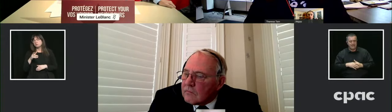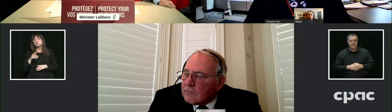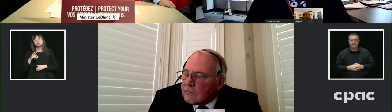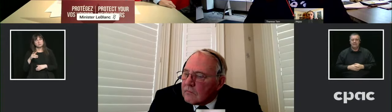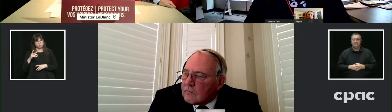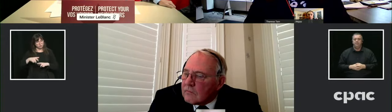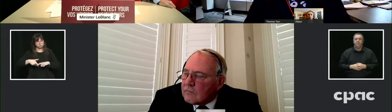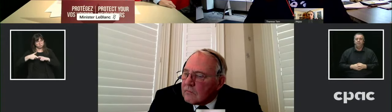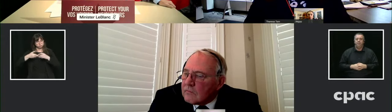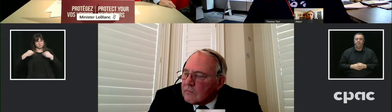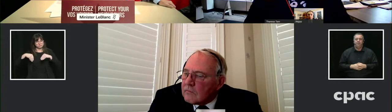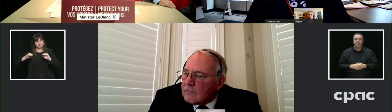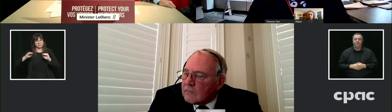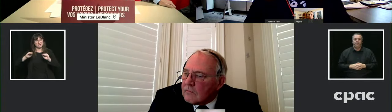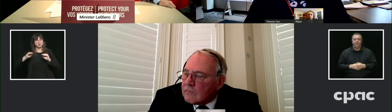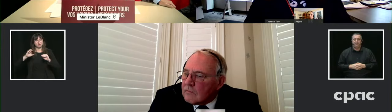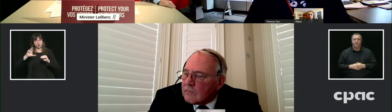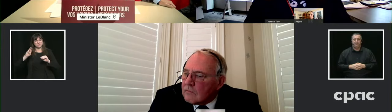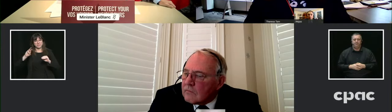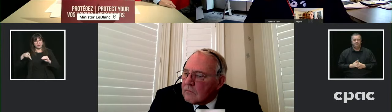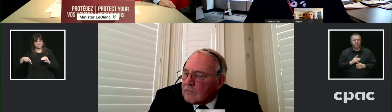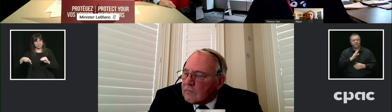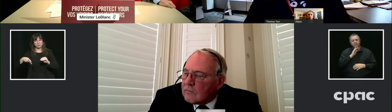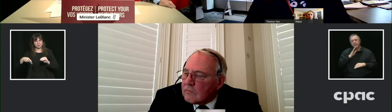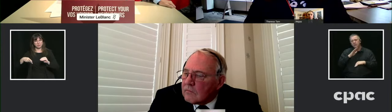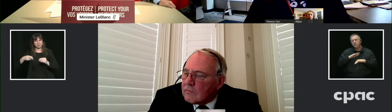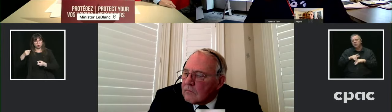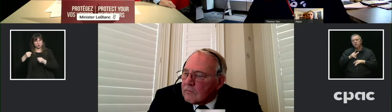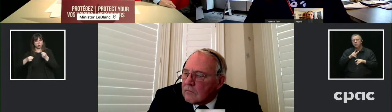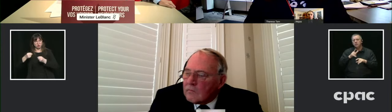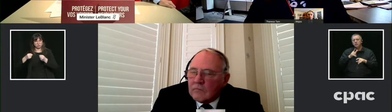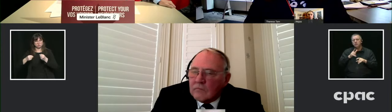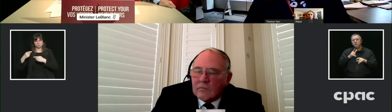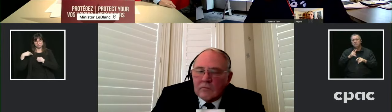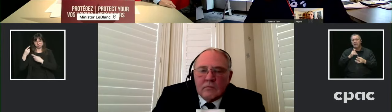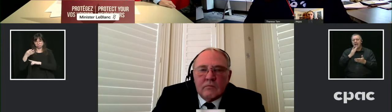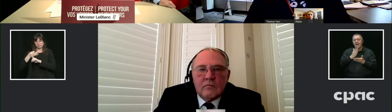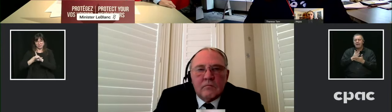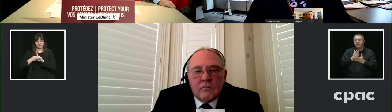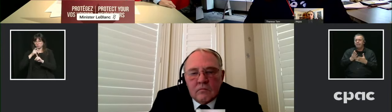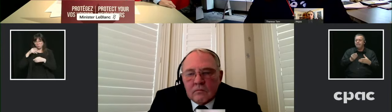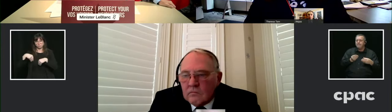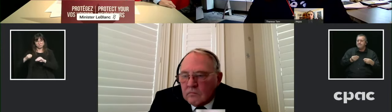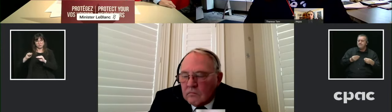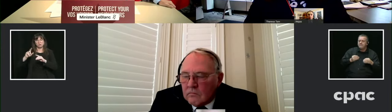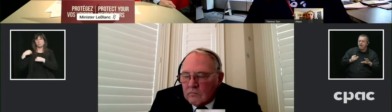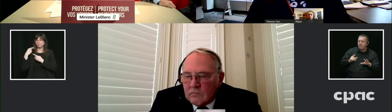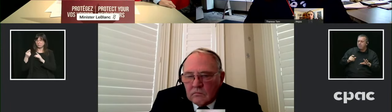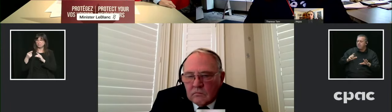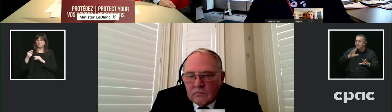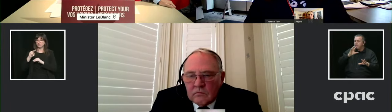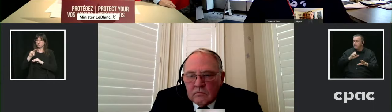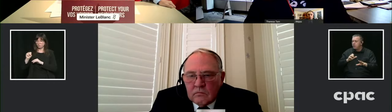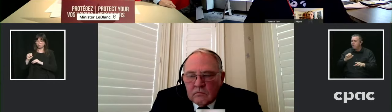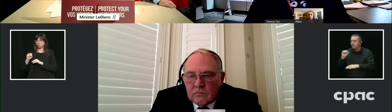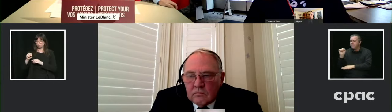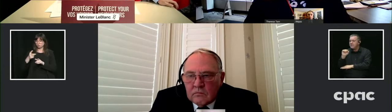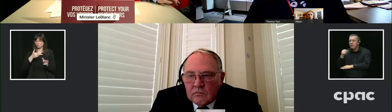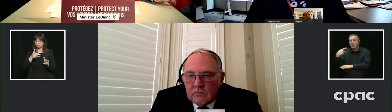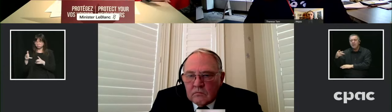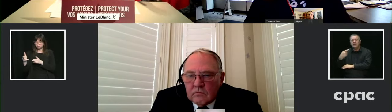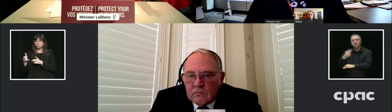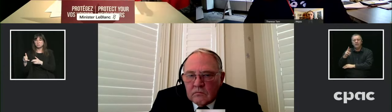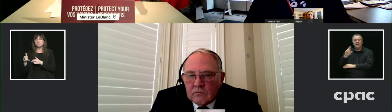suspend the sale of decommissioned RCMP vehicles. It's been more than 9 months since the Nova Scotia shooting, in which the